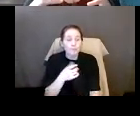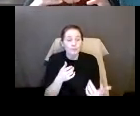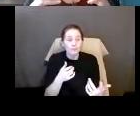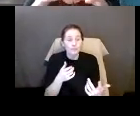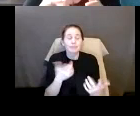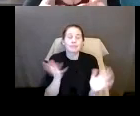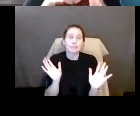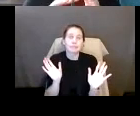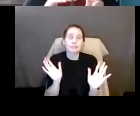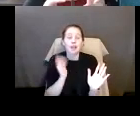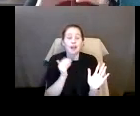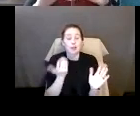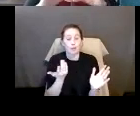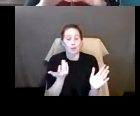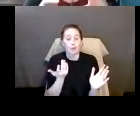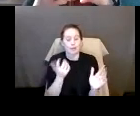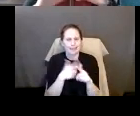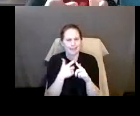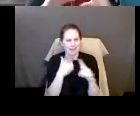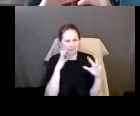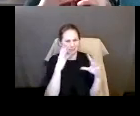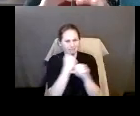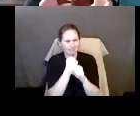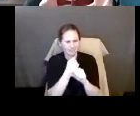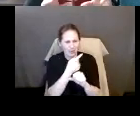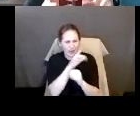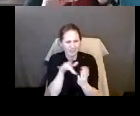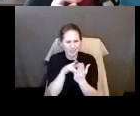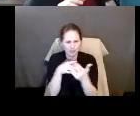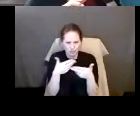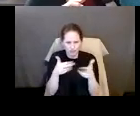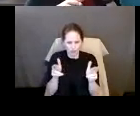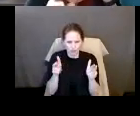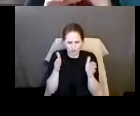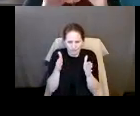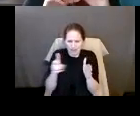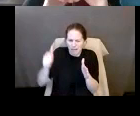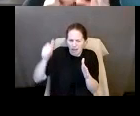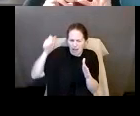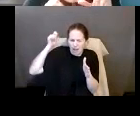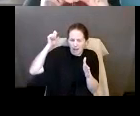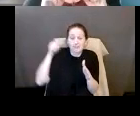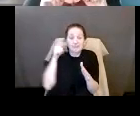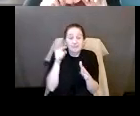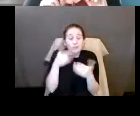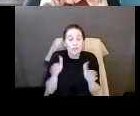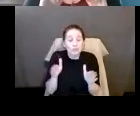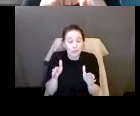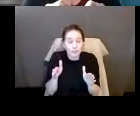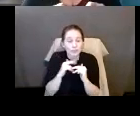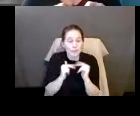So our eyes are then drawn to this one central room in the very back. This room was